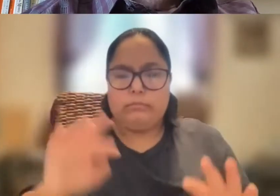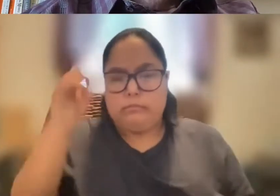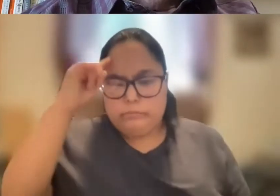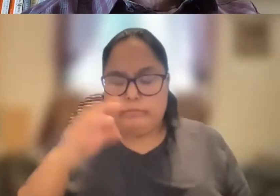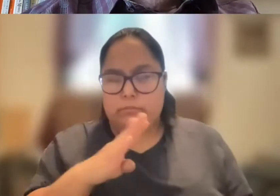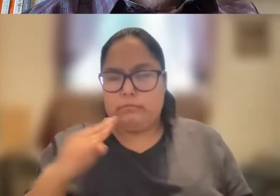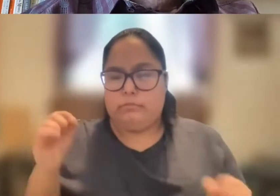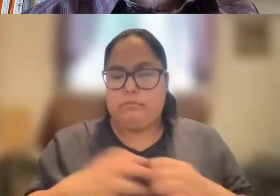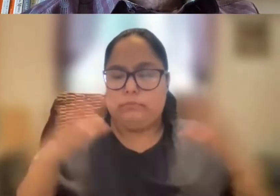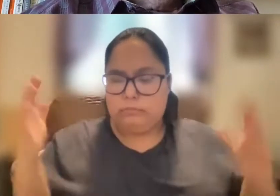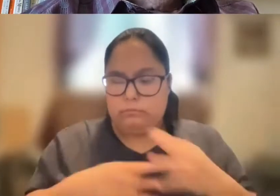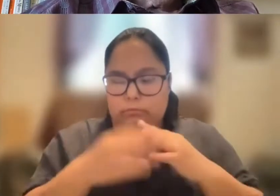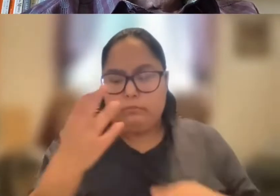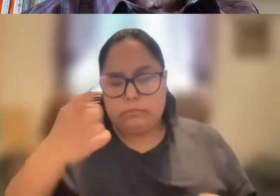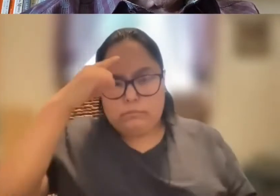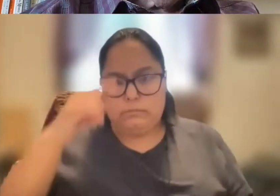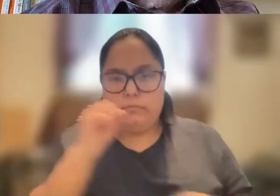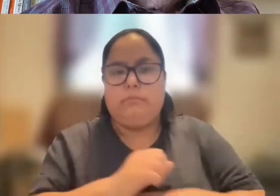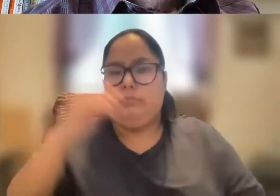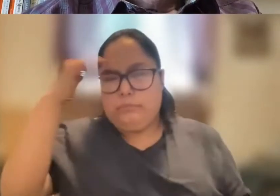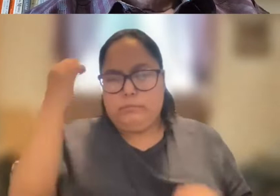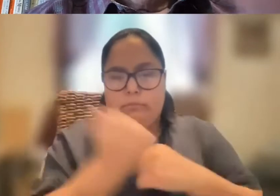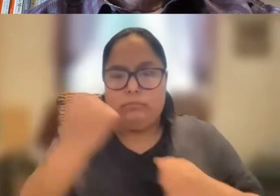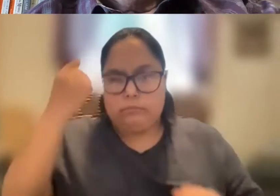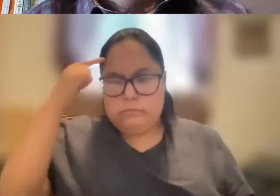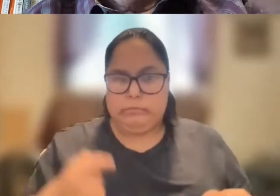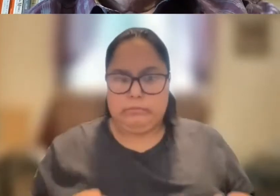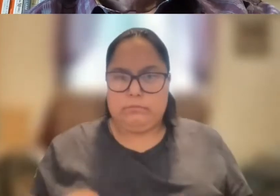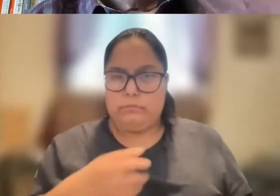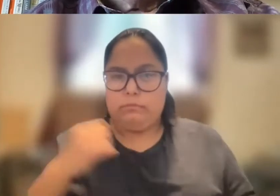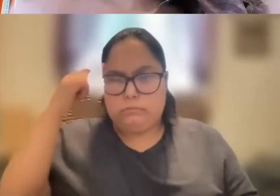my biggest rock, my biggest support.